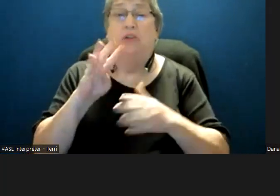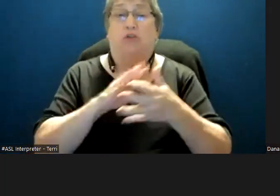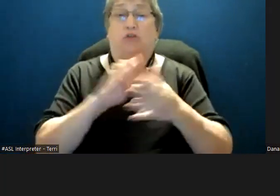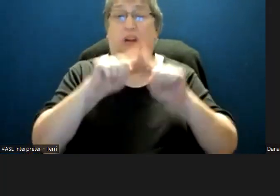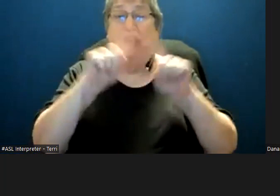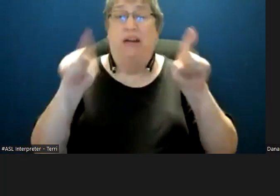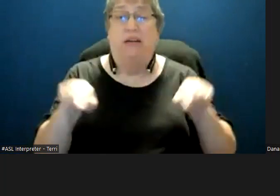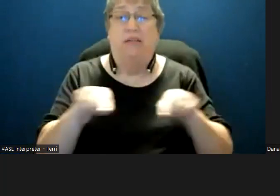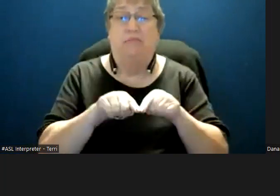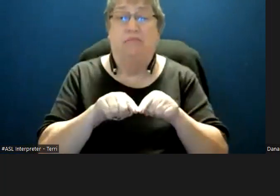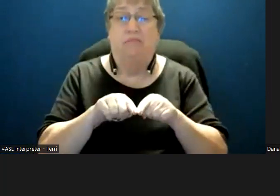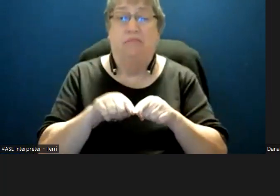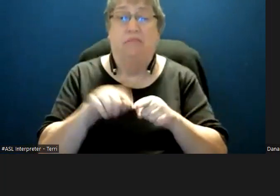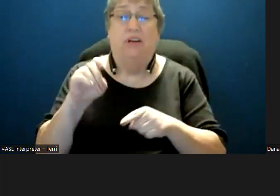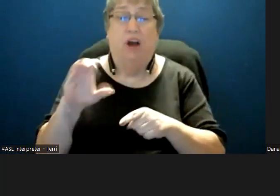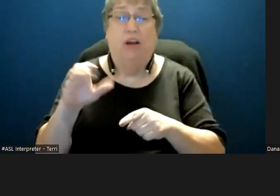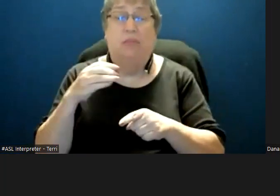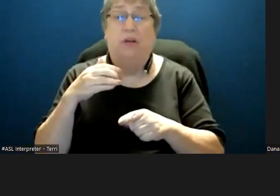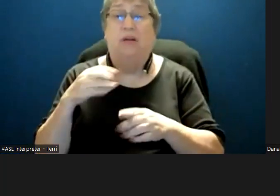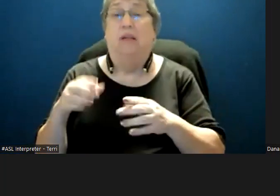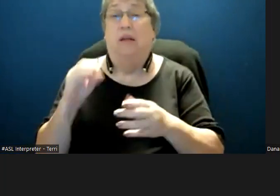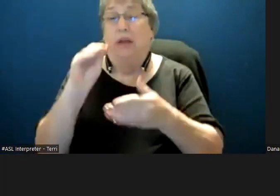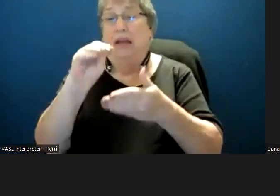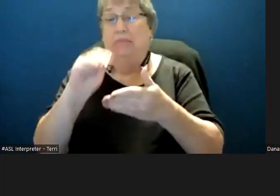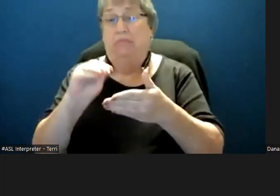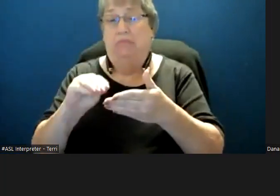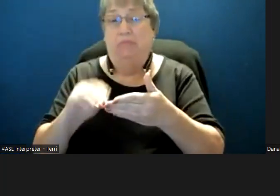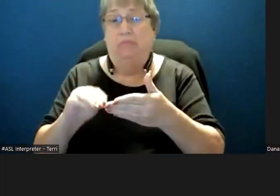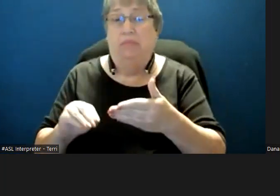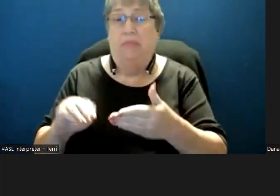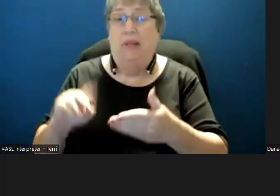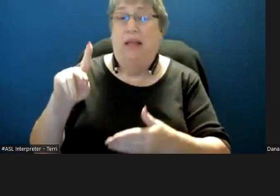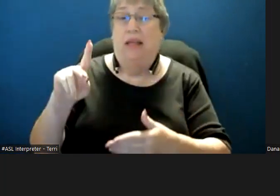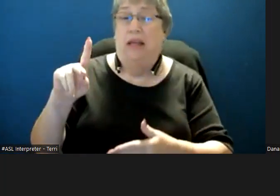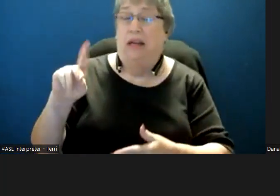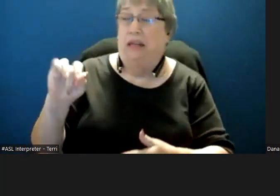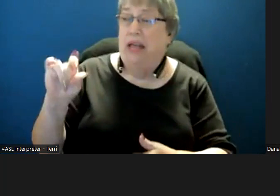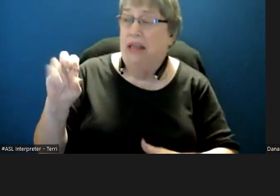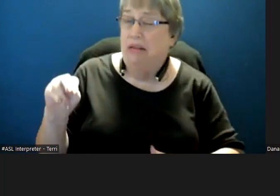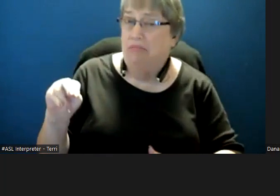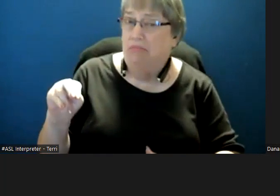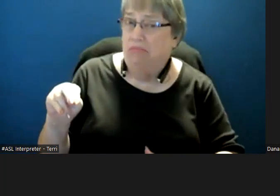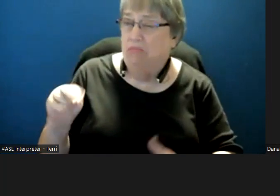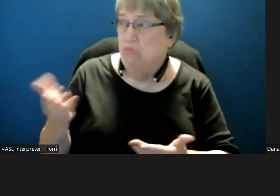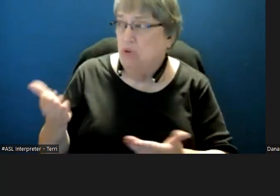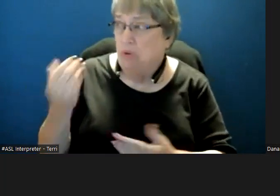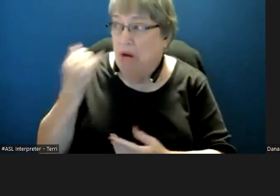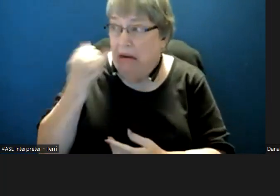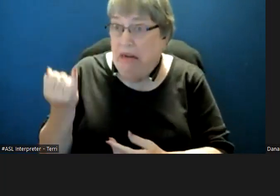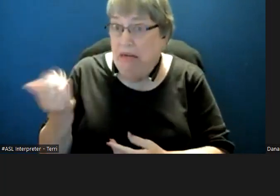adding to. And then Kaylin, I don't know what your thoughts are.